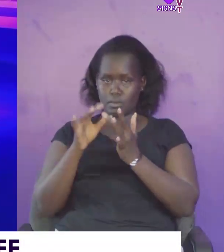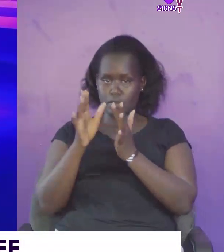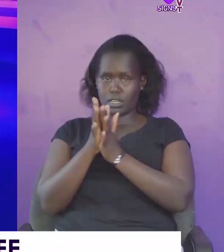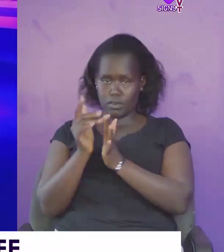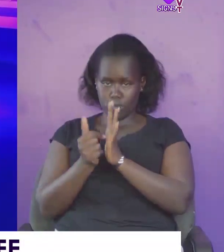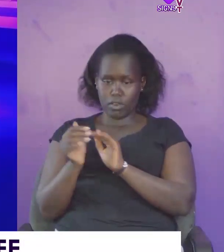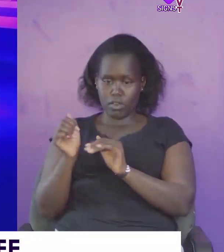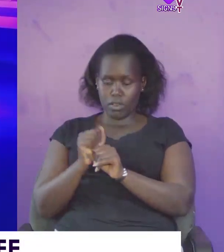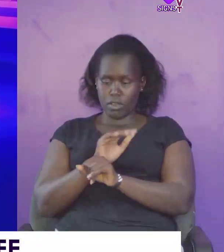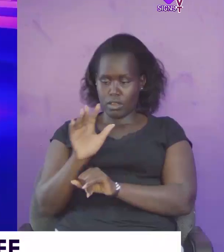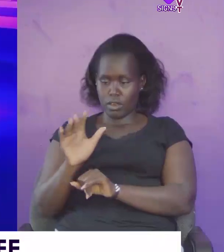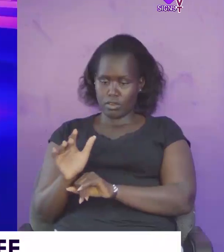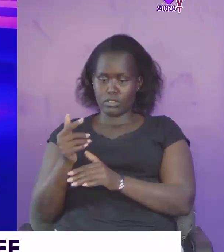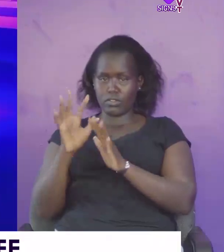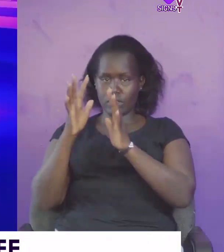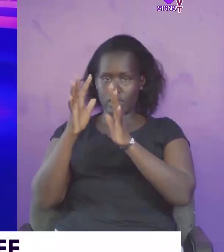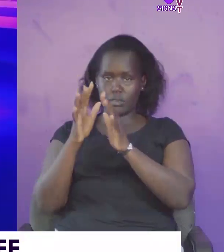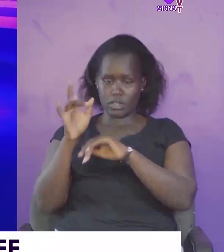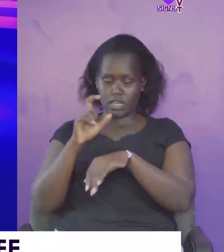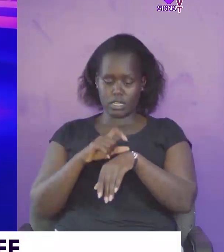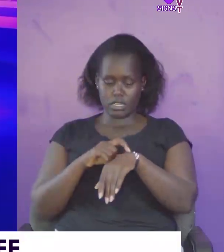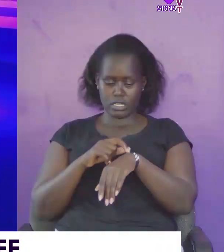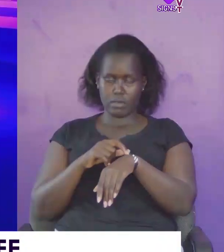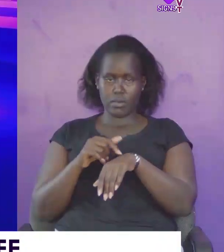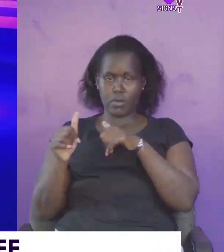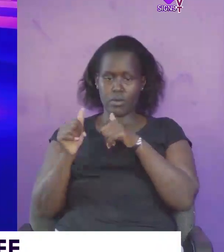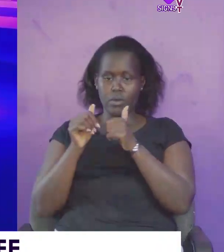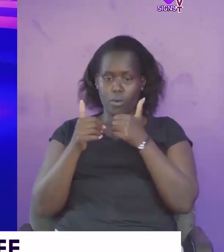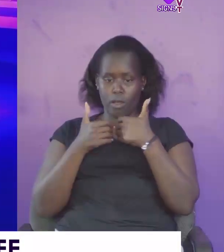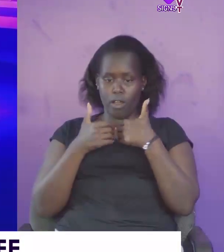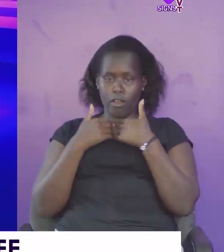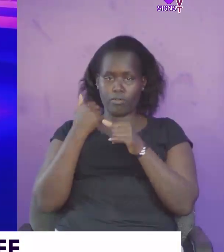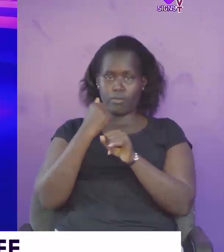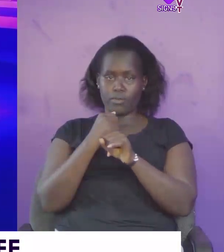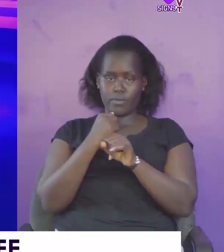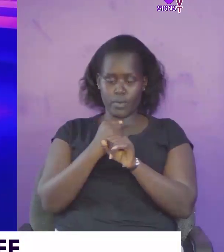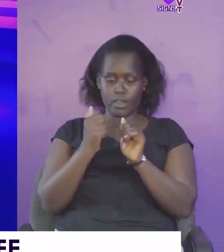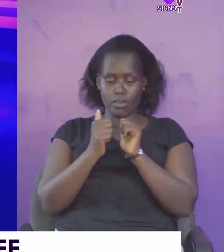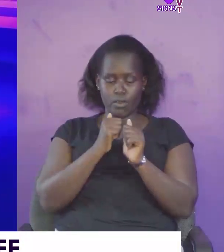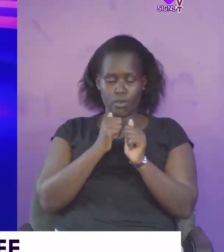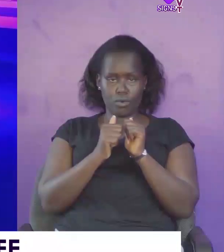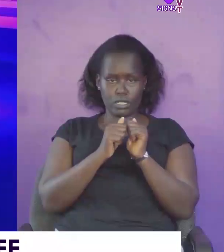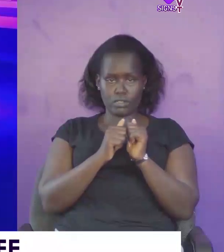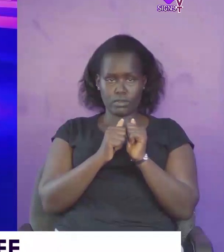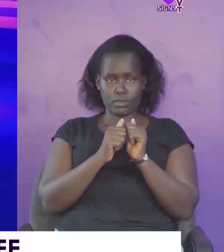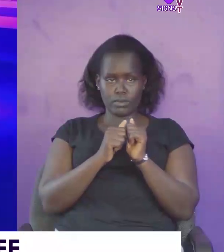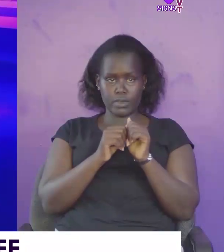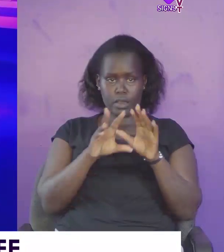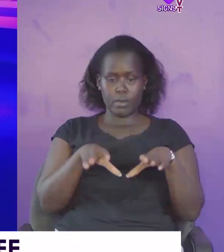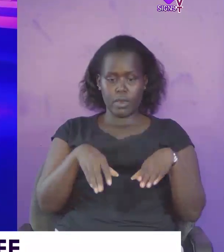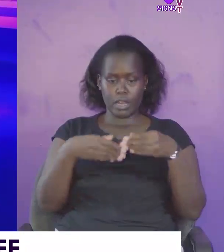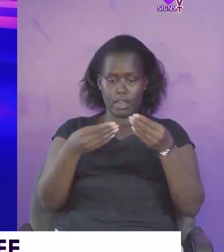this course of celebratory period that we have a task that has been endowed on our